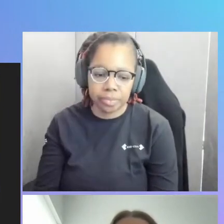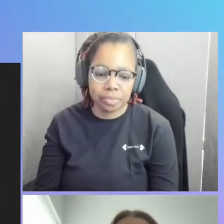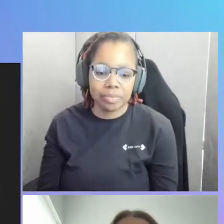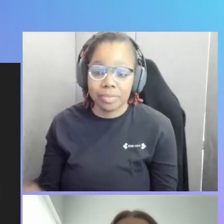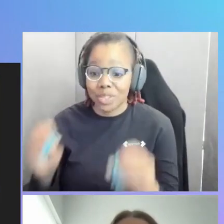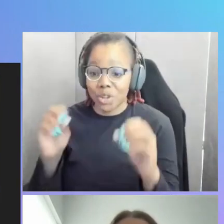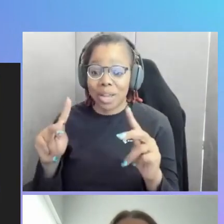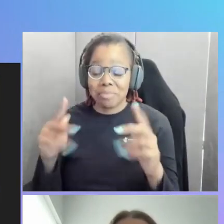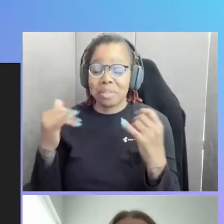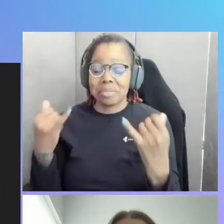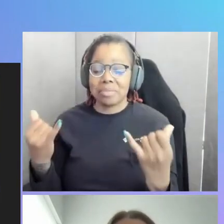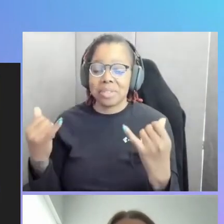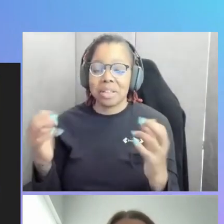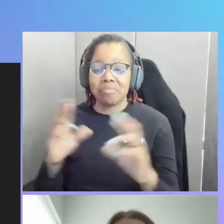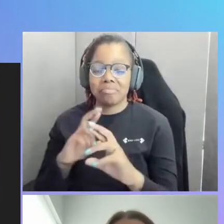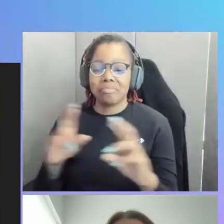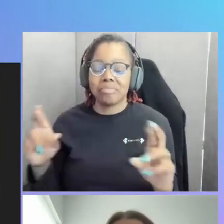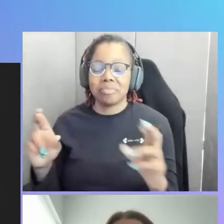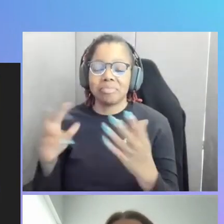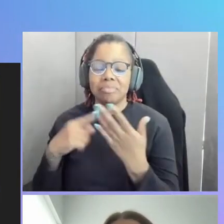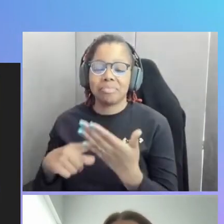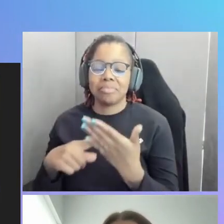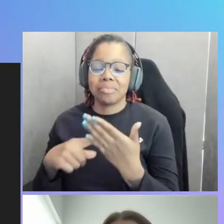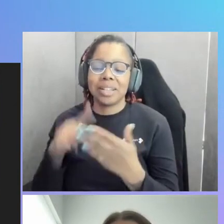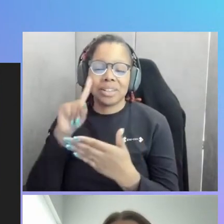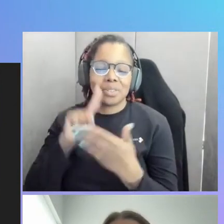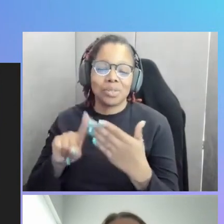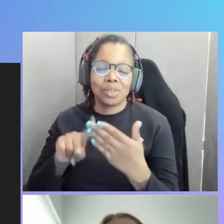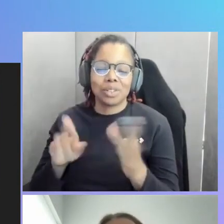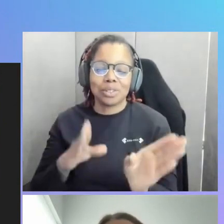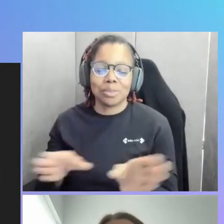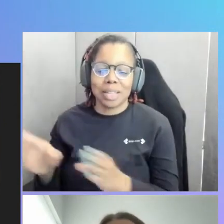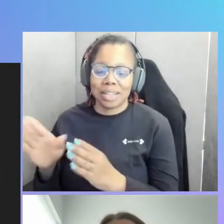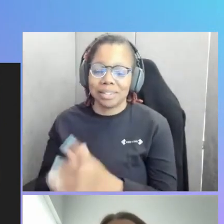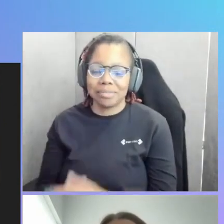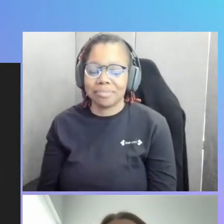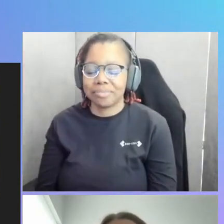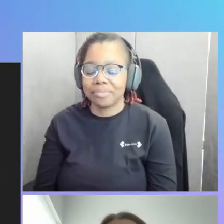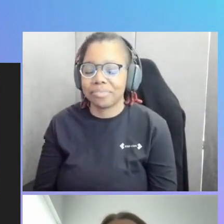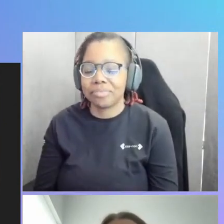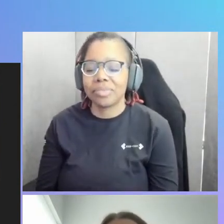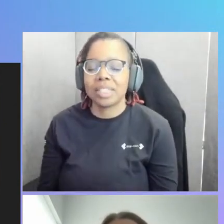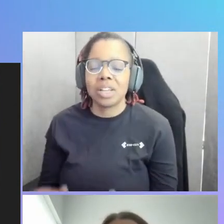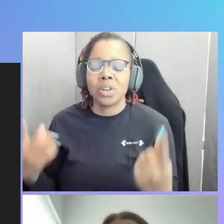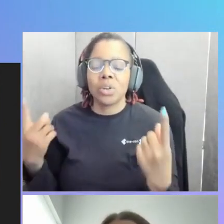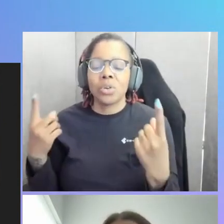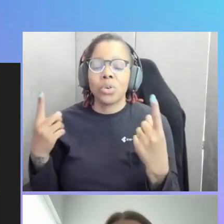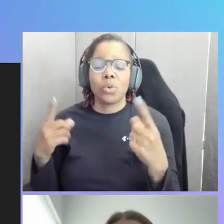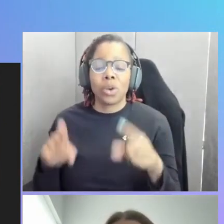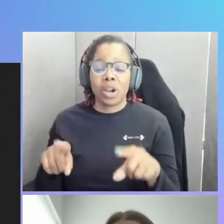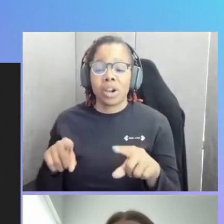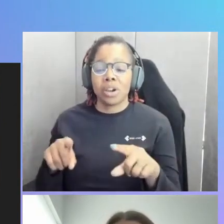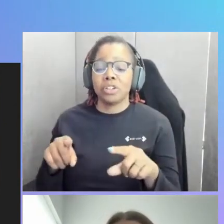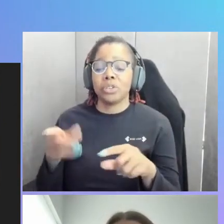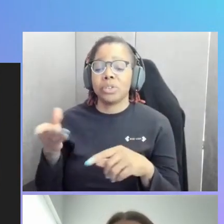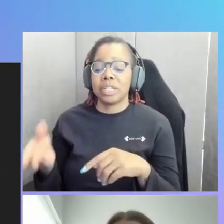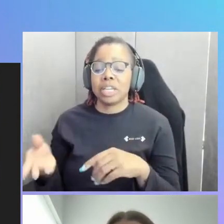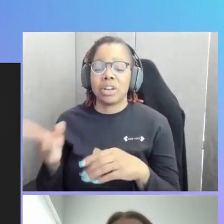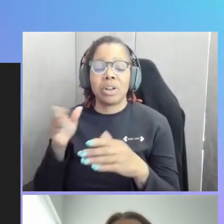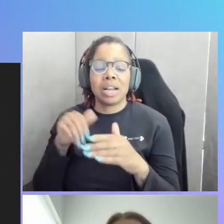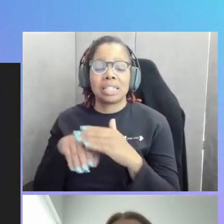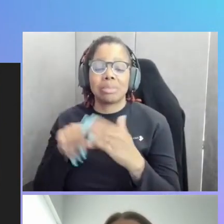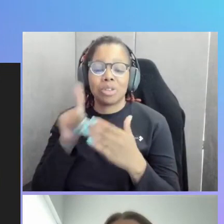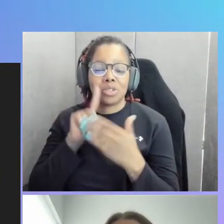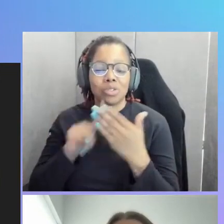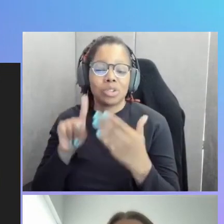Okay, now we're going to switch gears and get into research planning. So when you get on an accessibility research